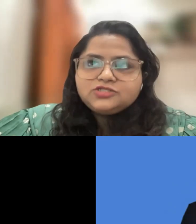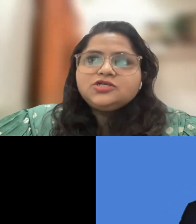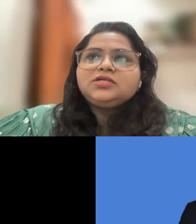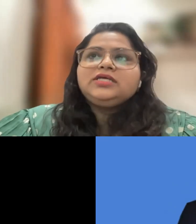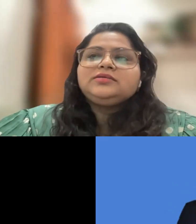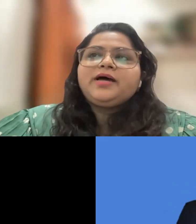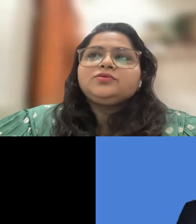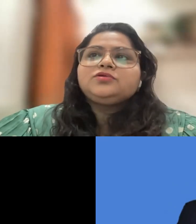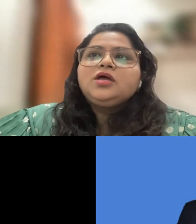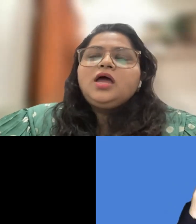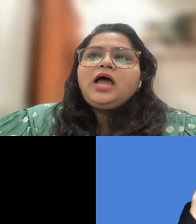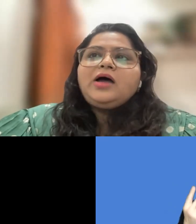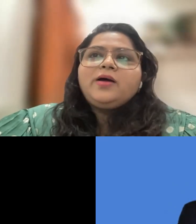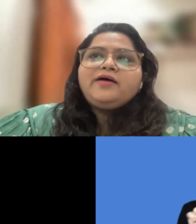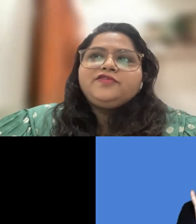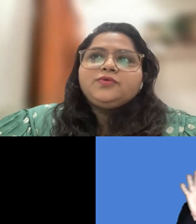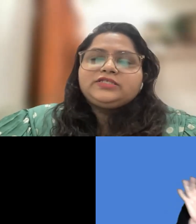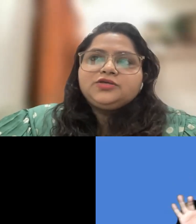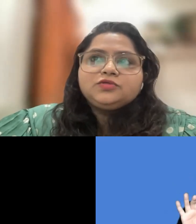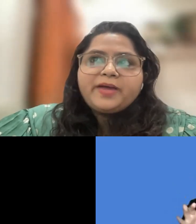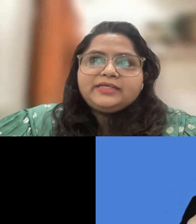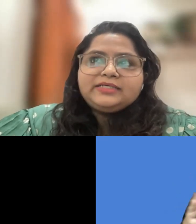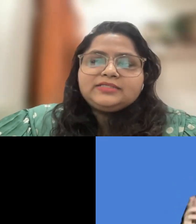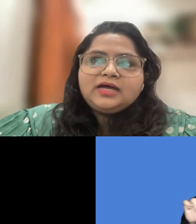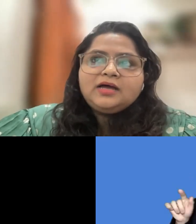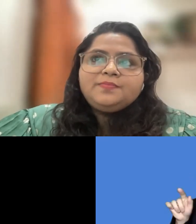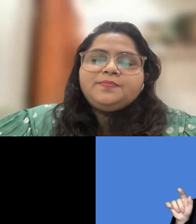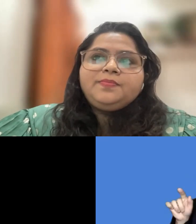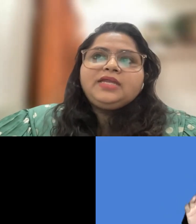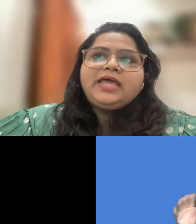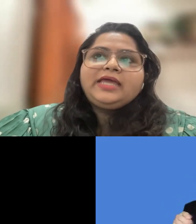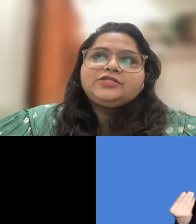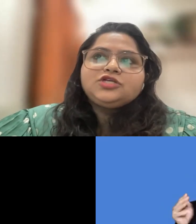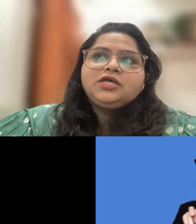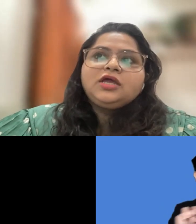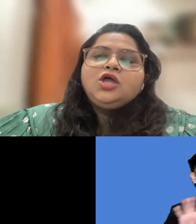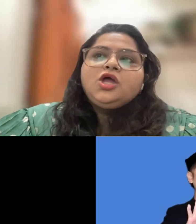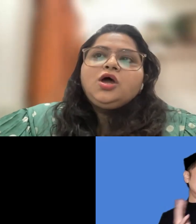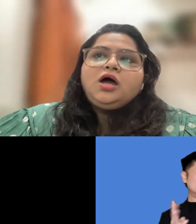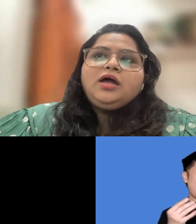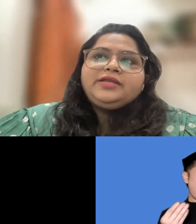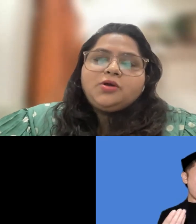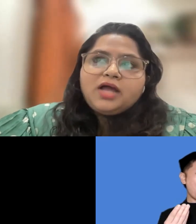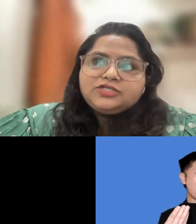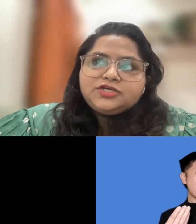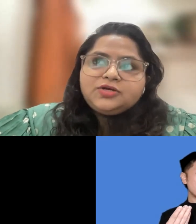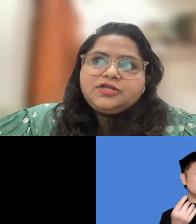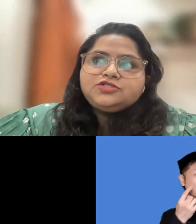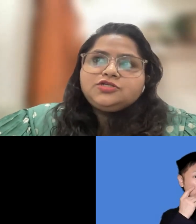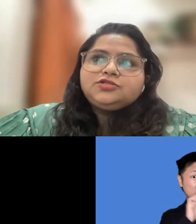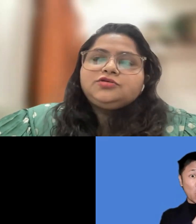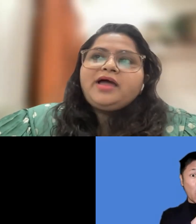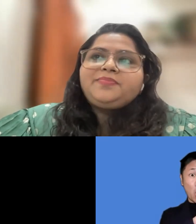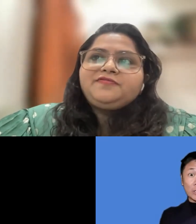their question is about how have you as a youth panelist been engaging in your country